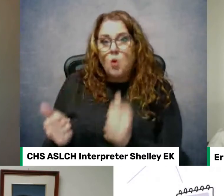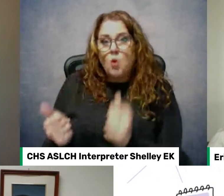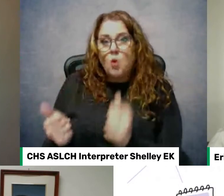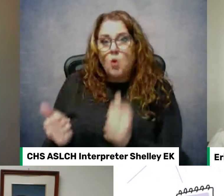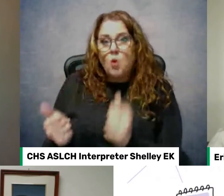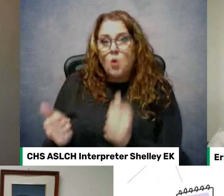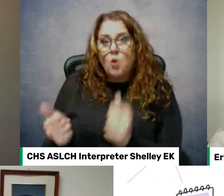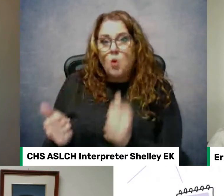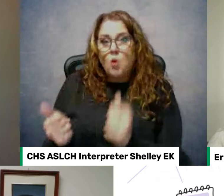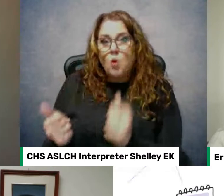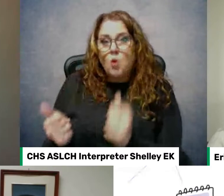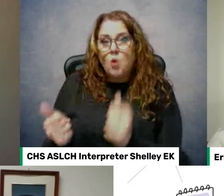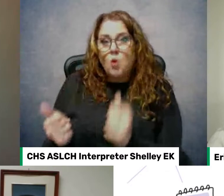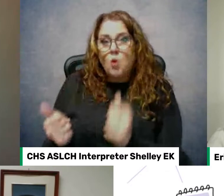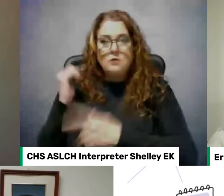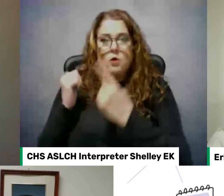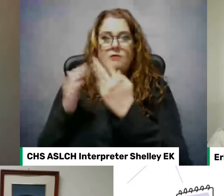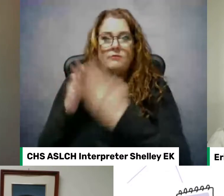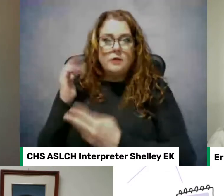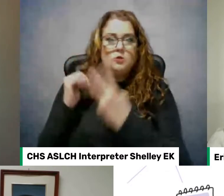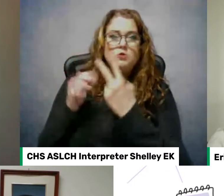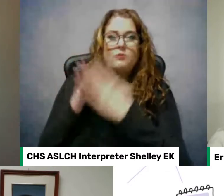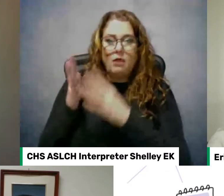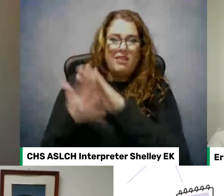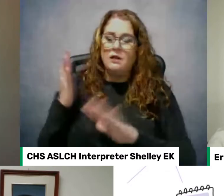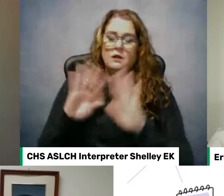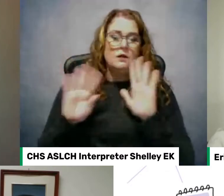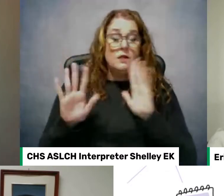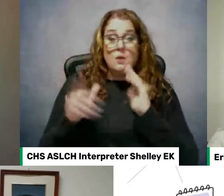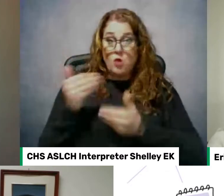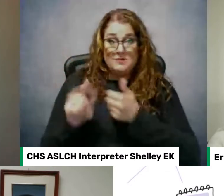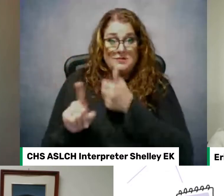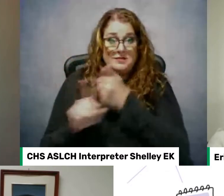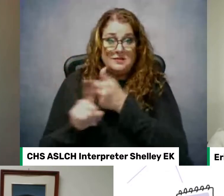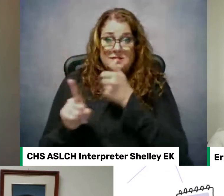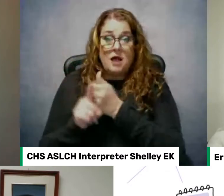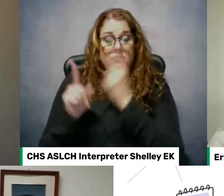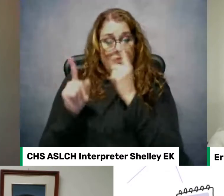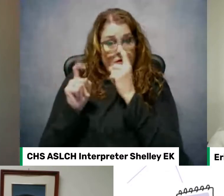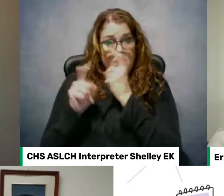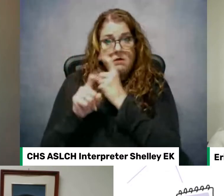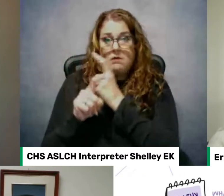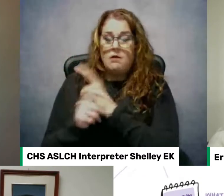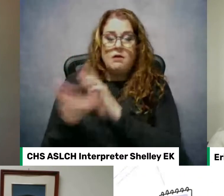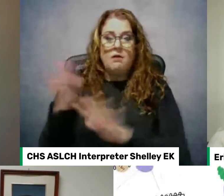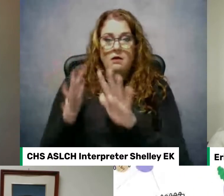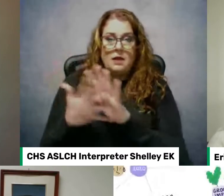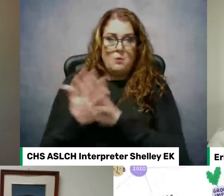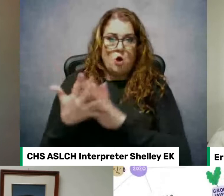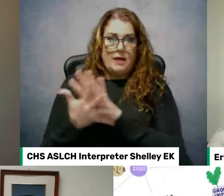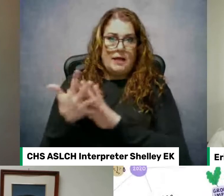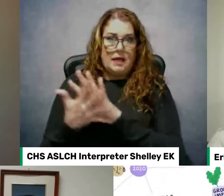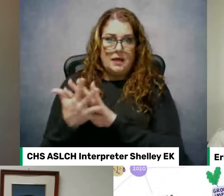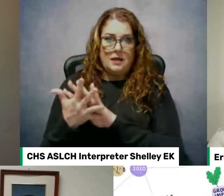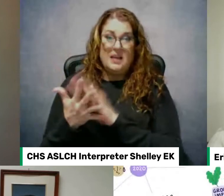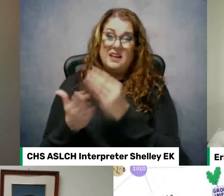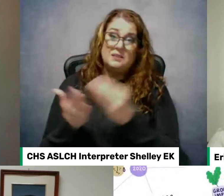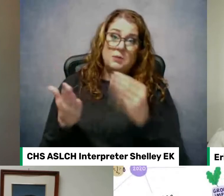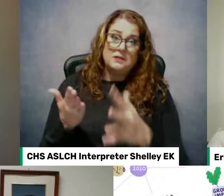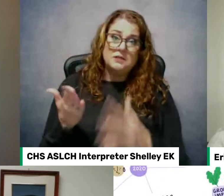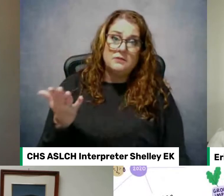phase 1, let's do a phase 2, which just the process itself has been a little clunky and murky and very